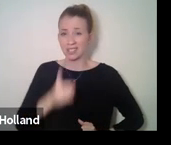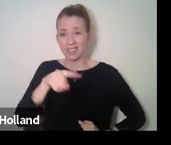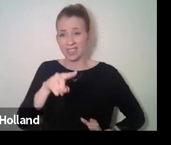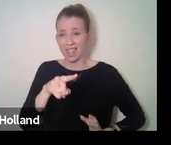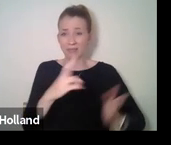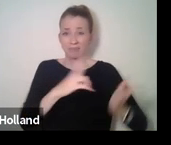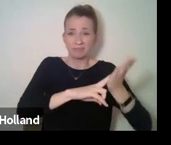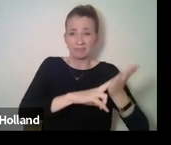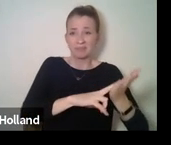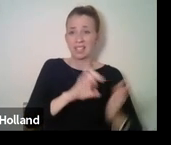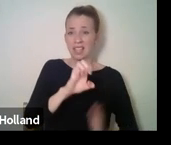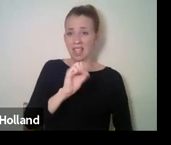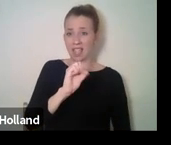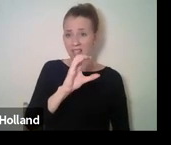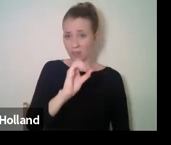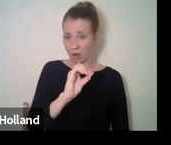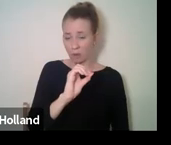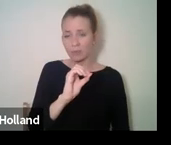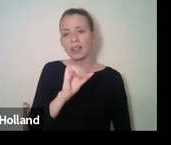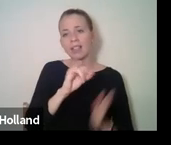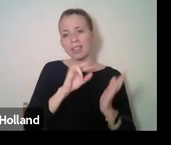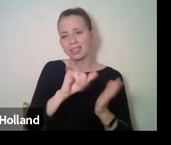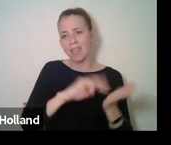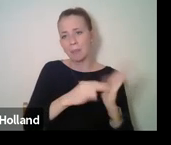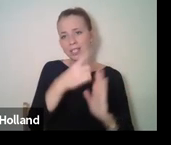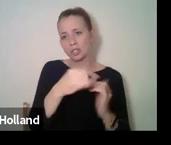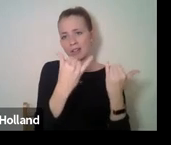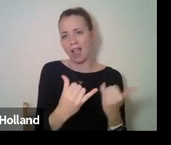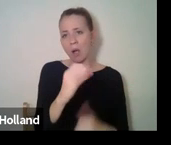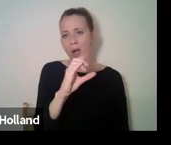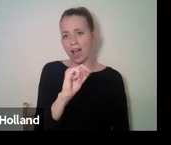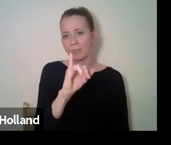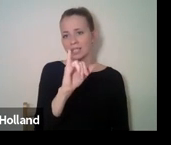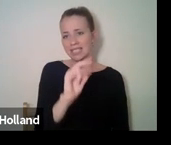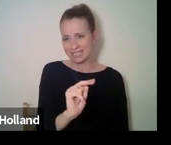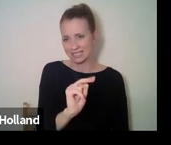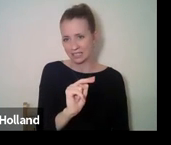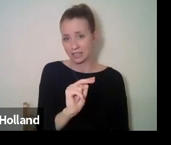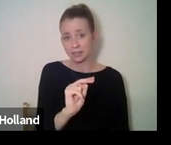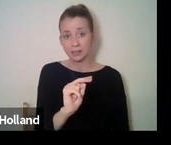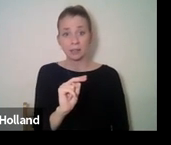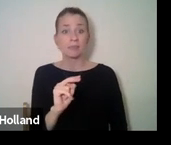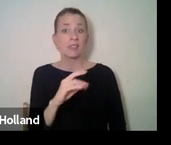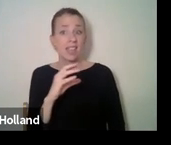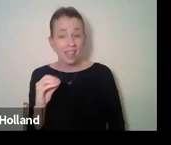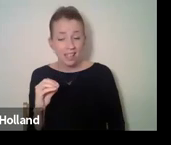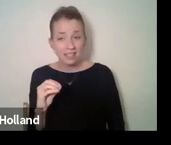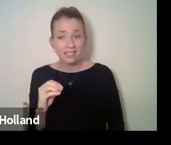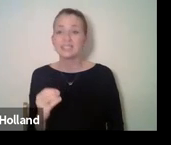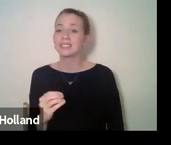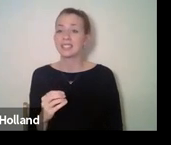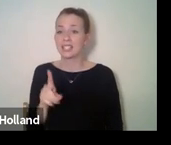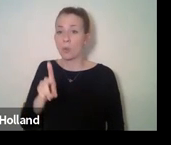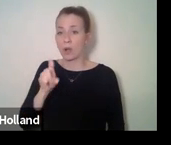opt-in basis. It also may choose a 100% renewable electricity supply as the